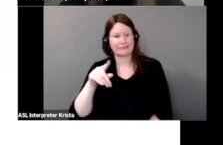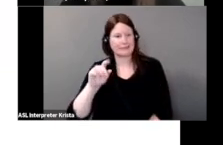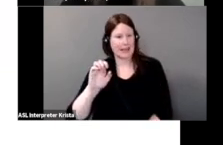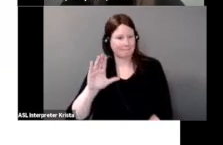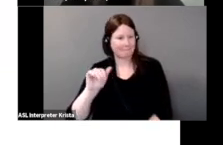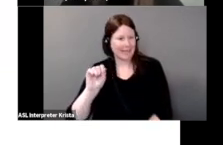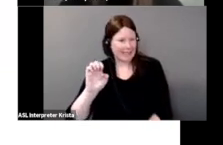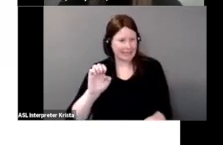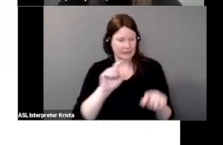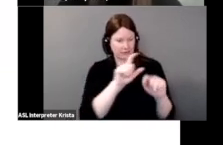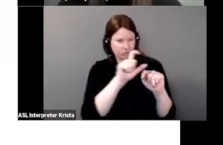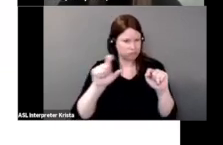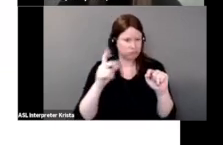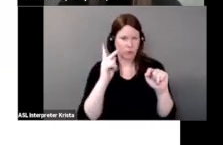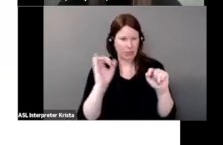logos.